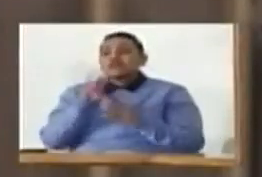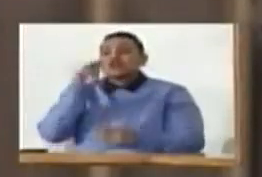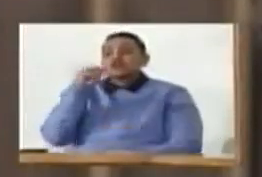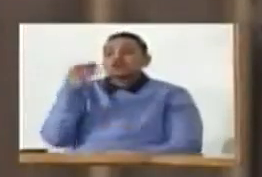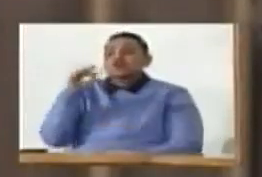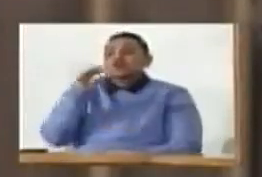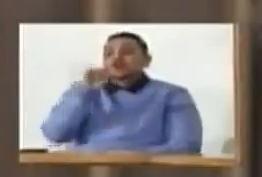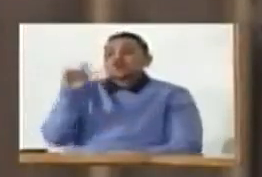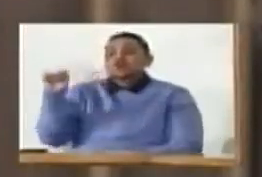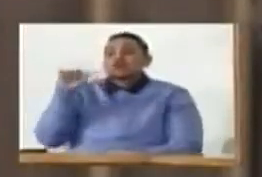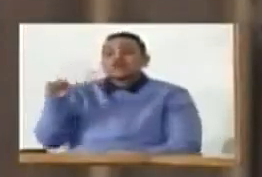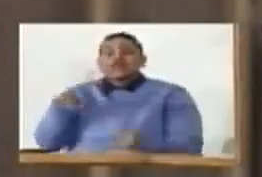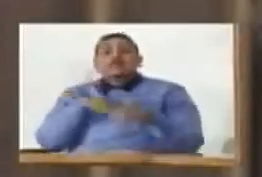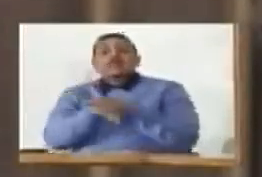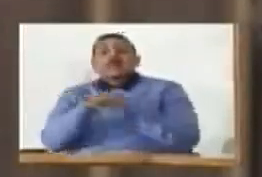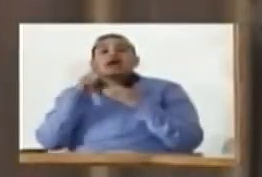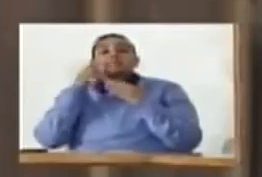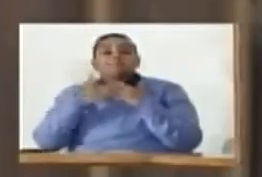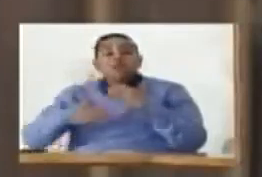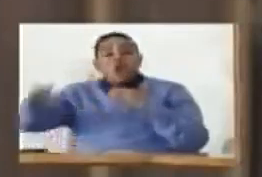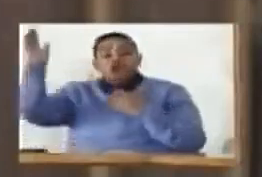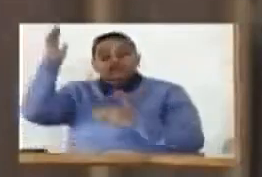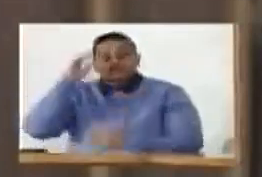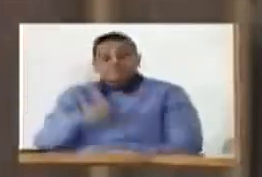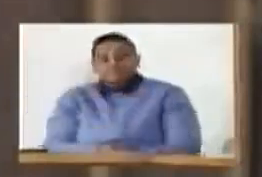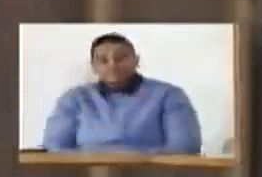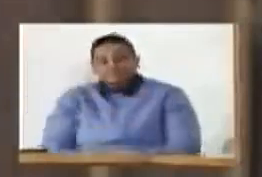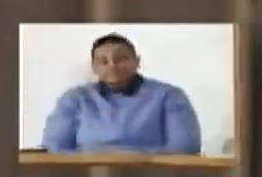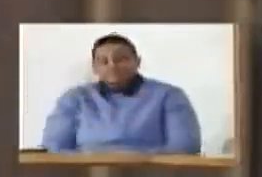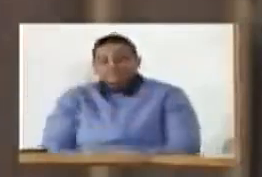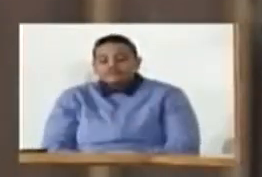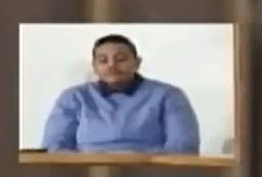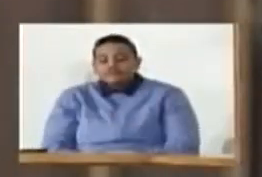2019, 2020, and beyond.